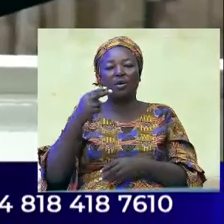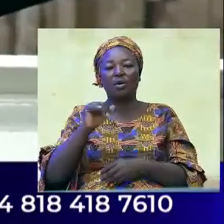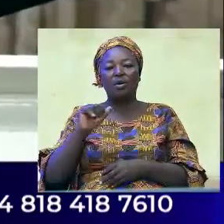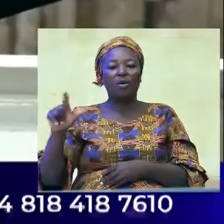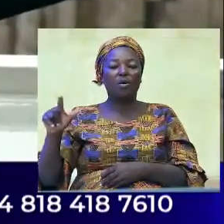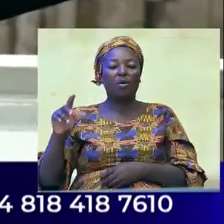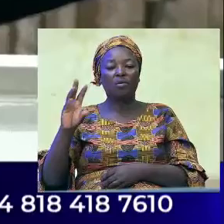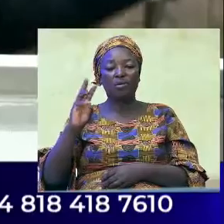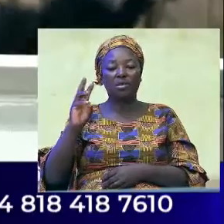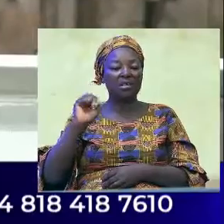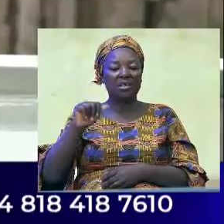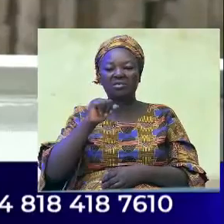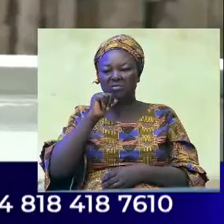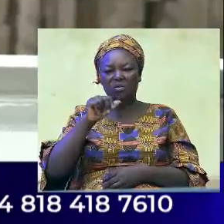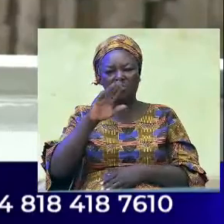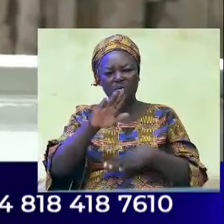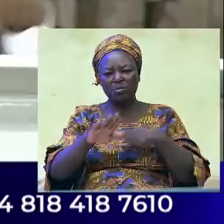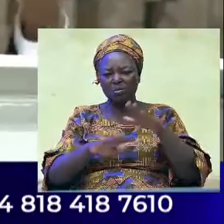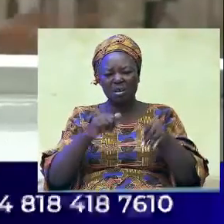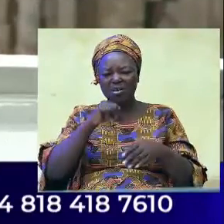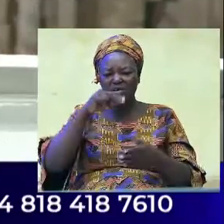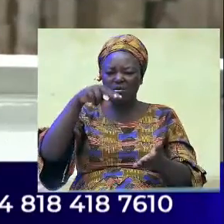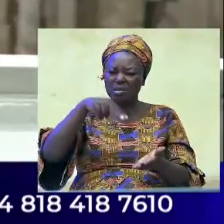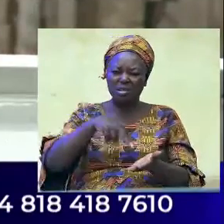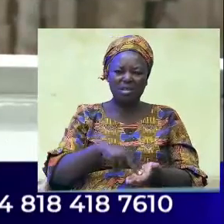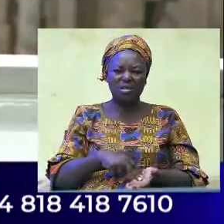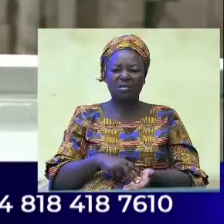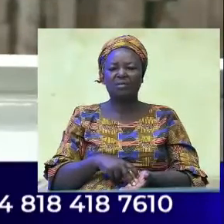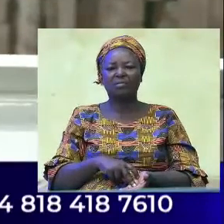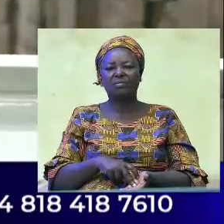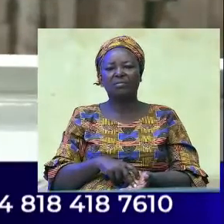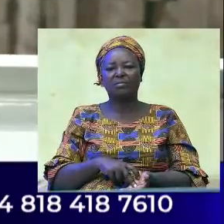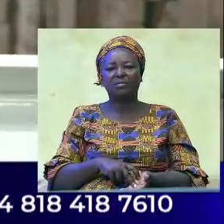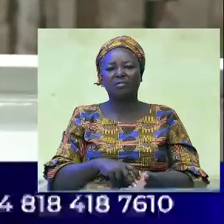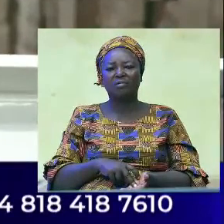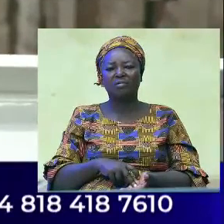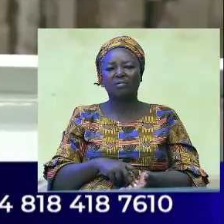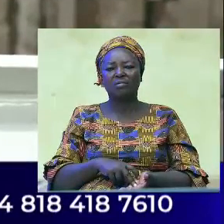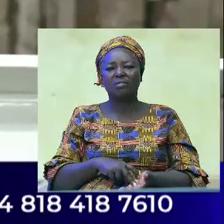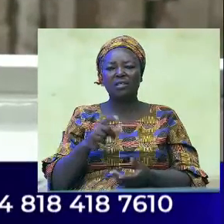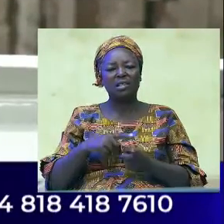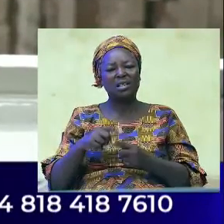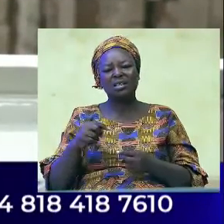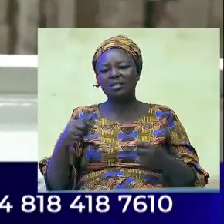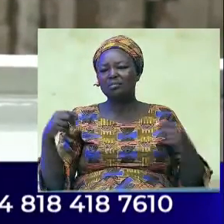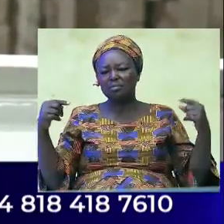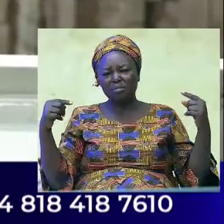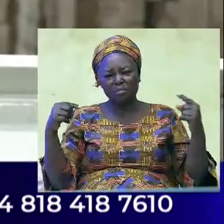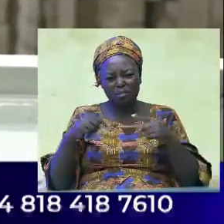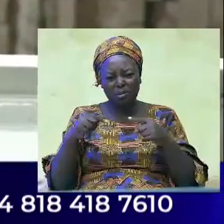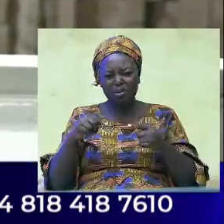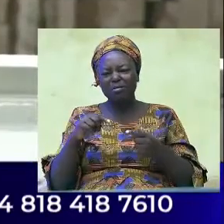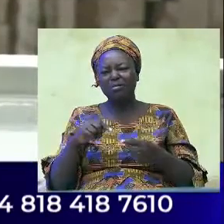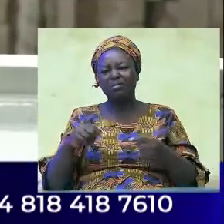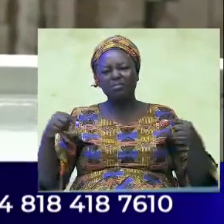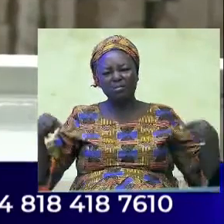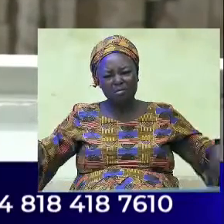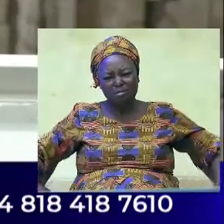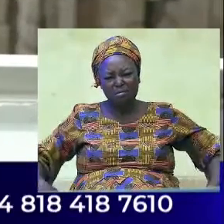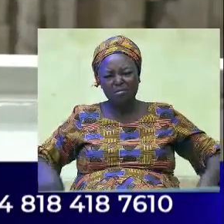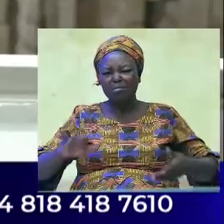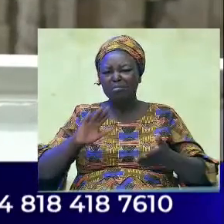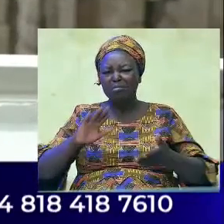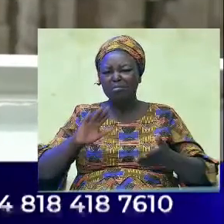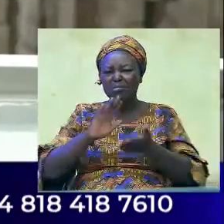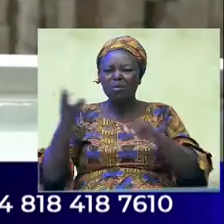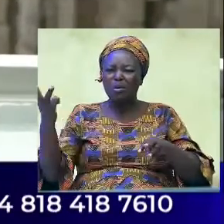and he was lying in all six at the back. Cannot get up, cannot stand, cannot walk, and the